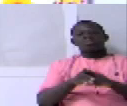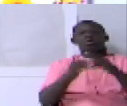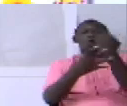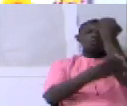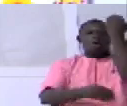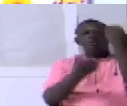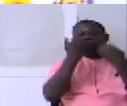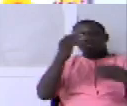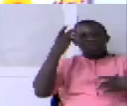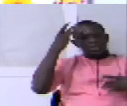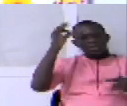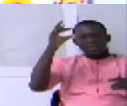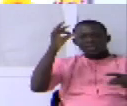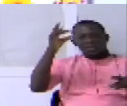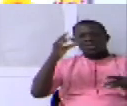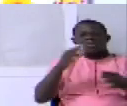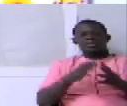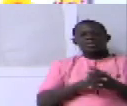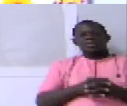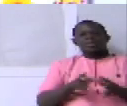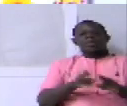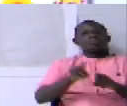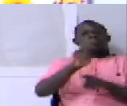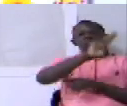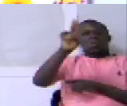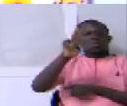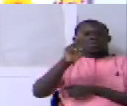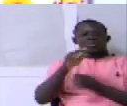Malnutrition? Babu ka fo le malnutrition. No.